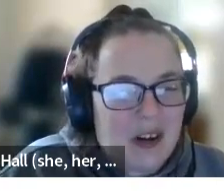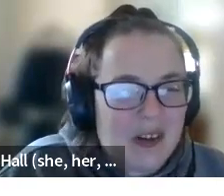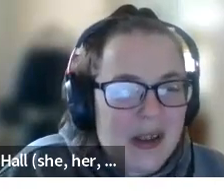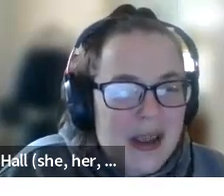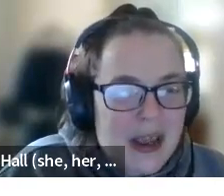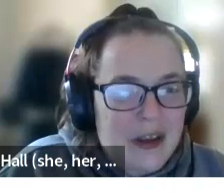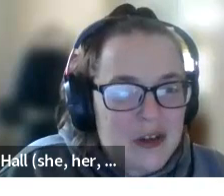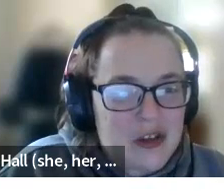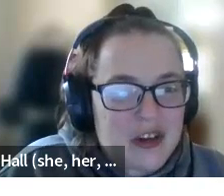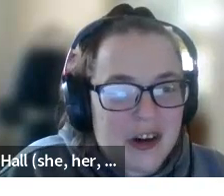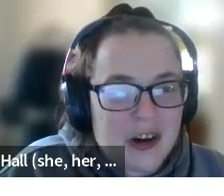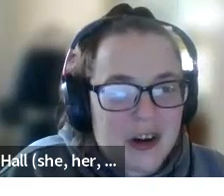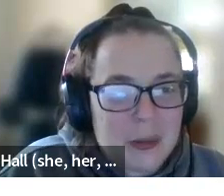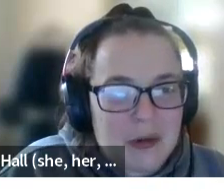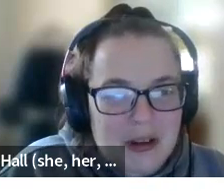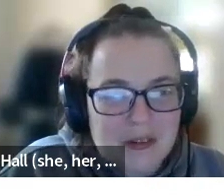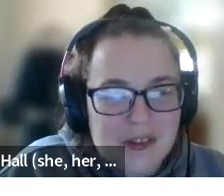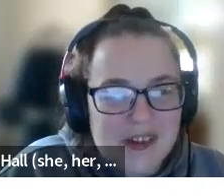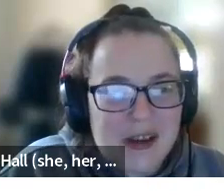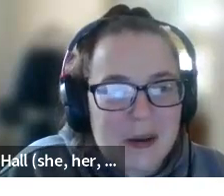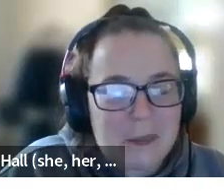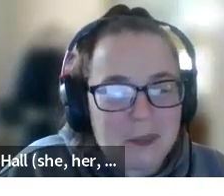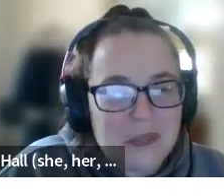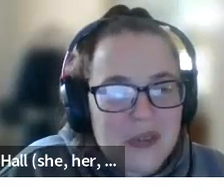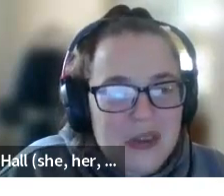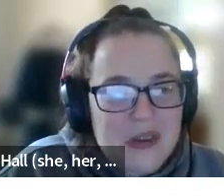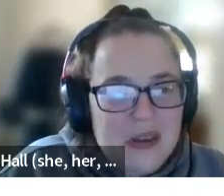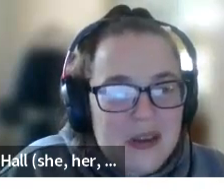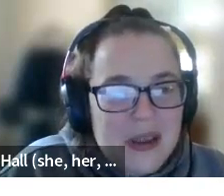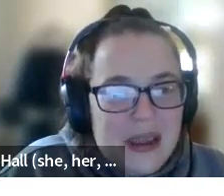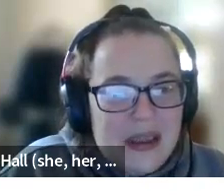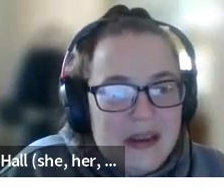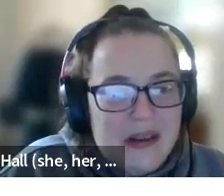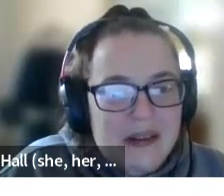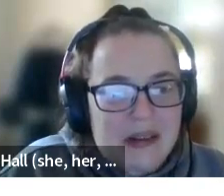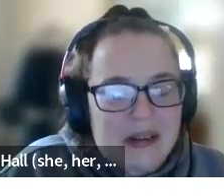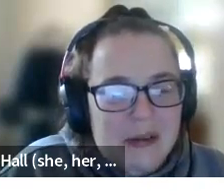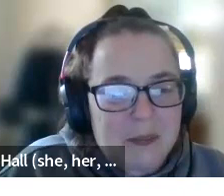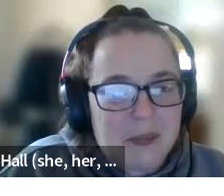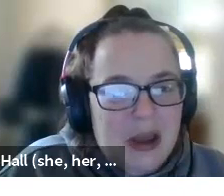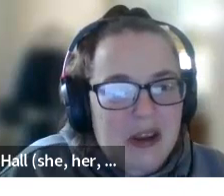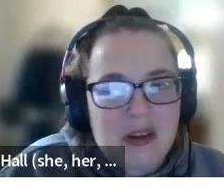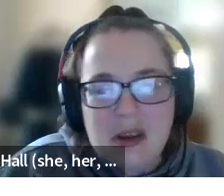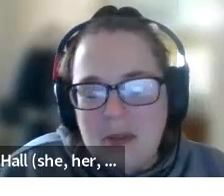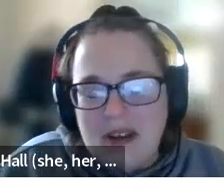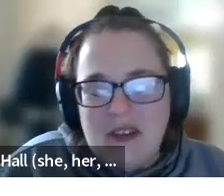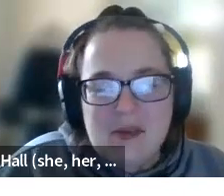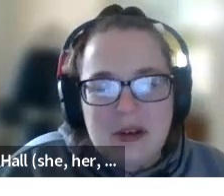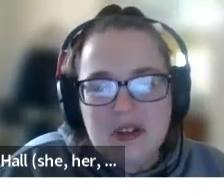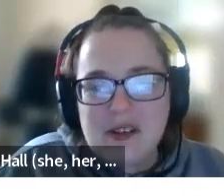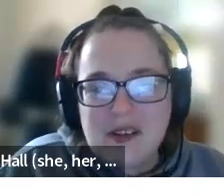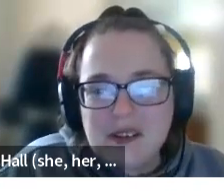Laura Hall. I use she, her pronouns. I am an